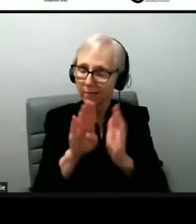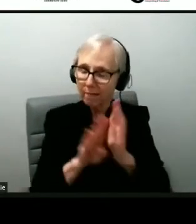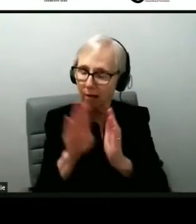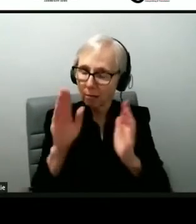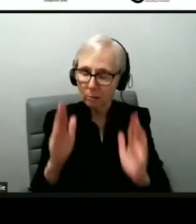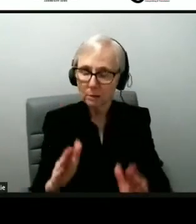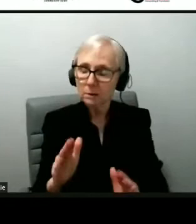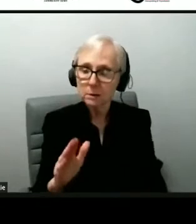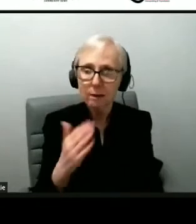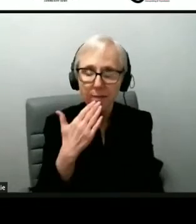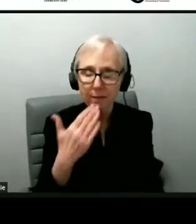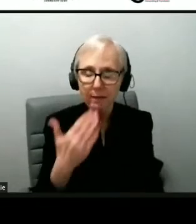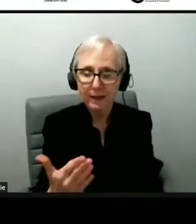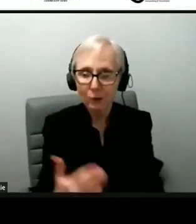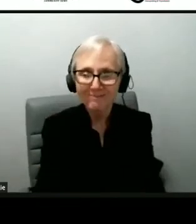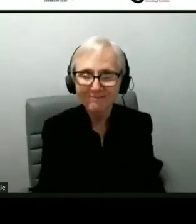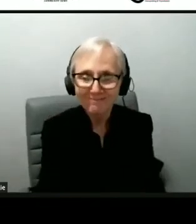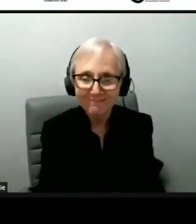that. Thank you.